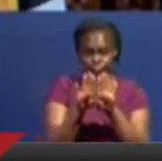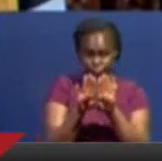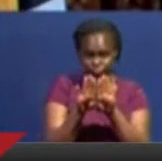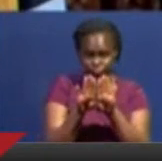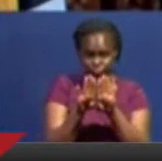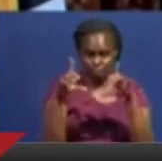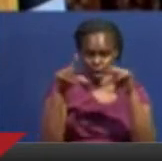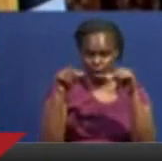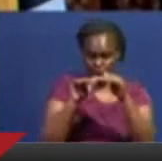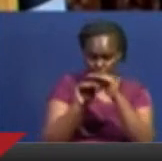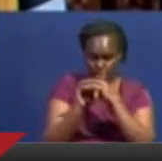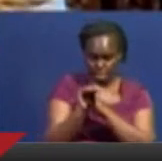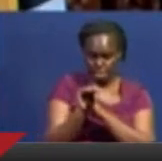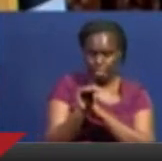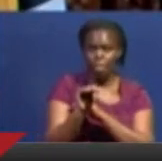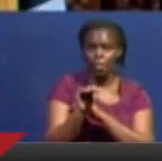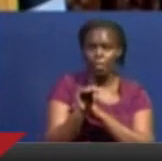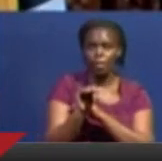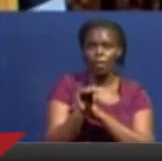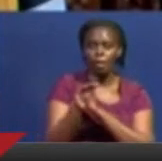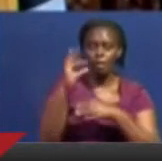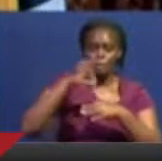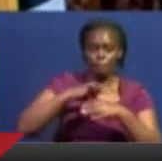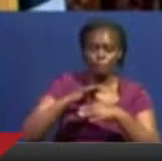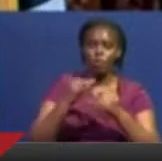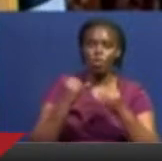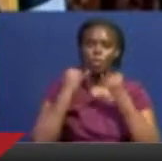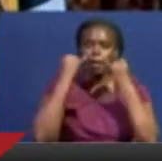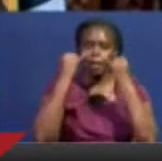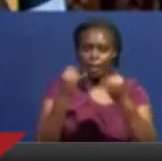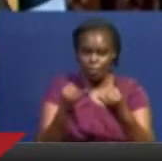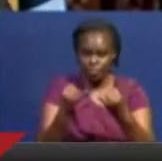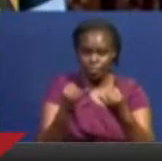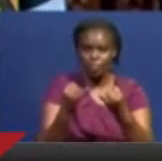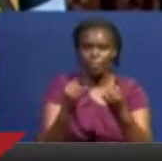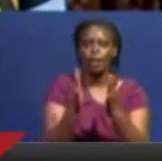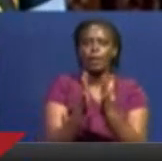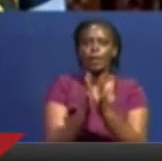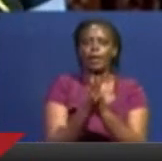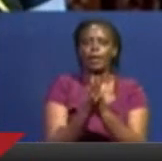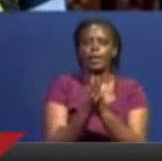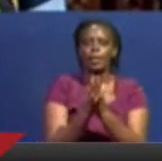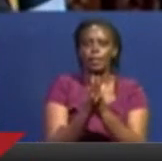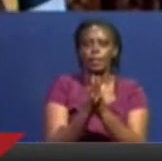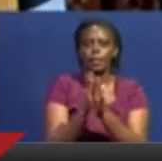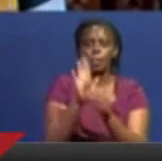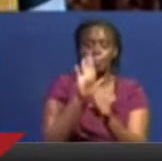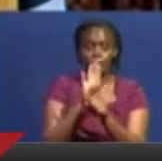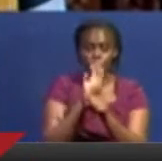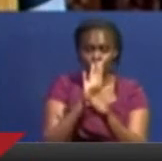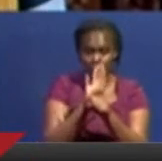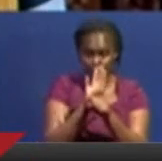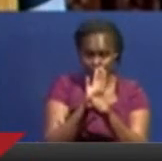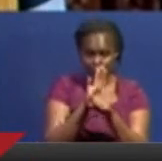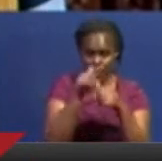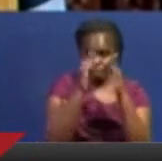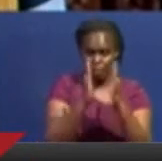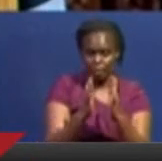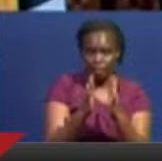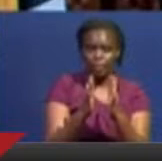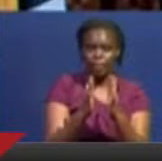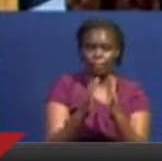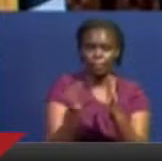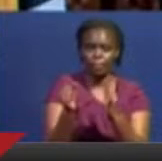log in, and we call out the vote. And the majority leader and